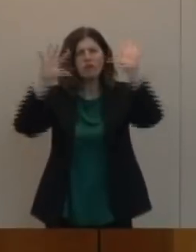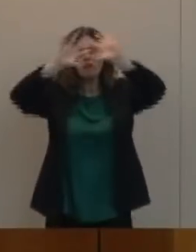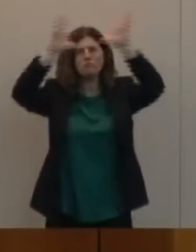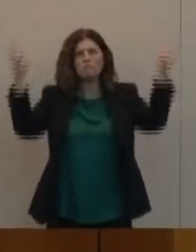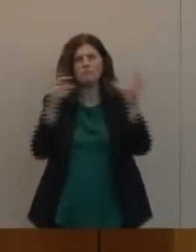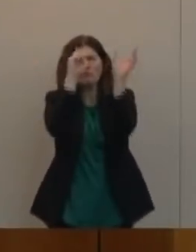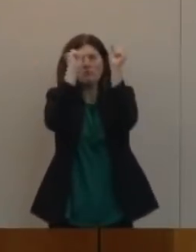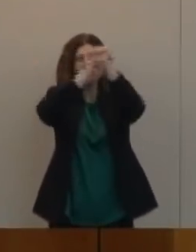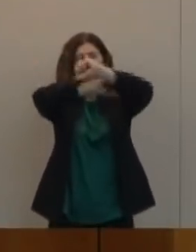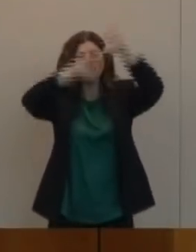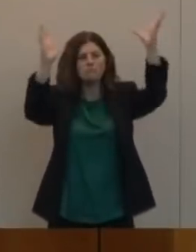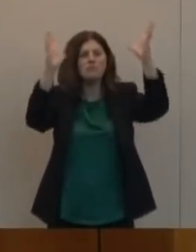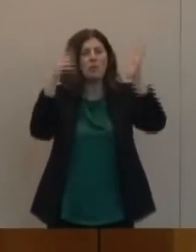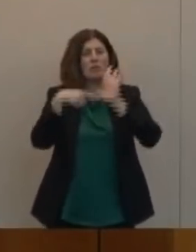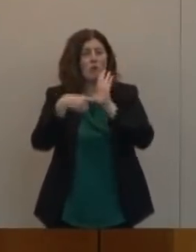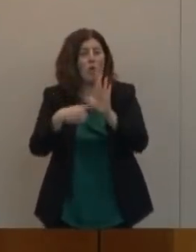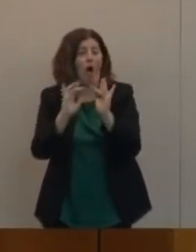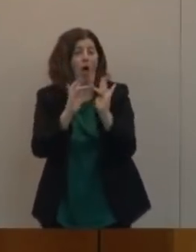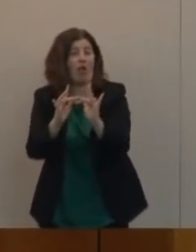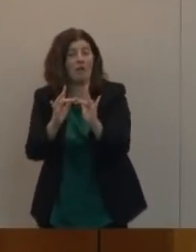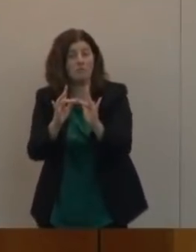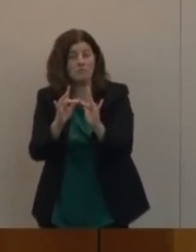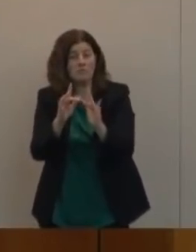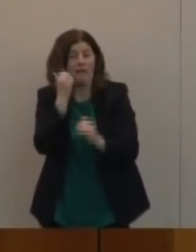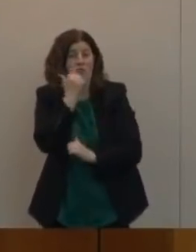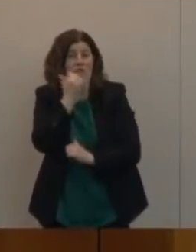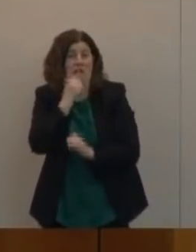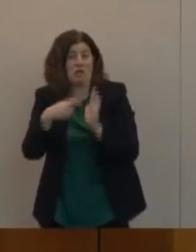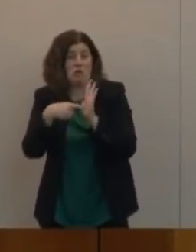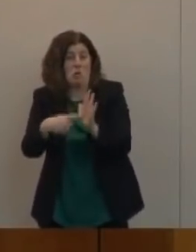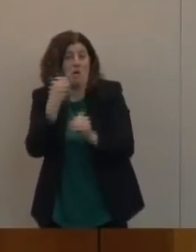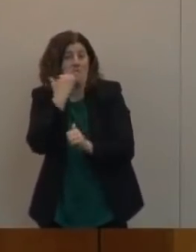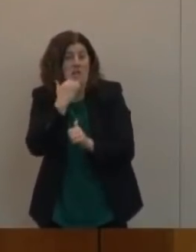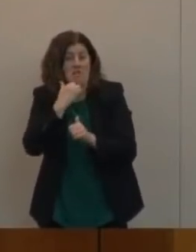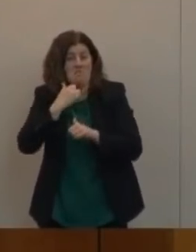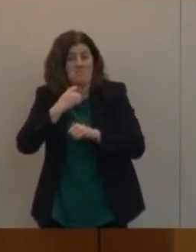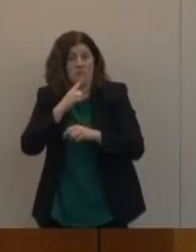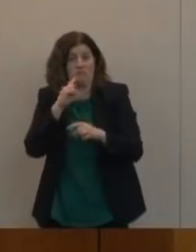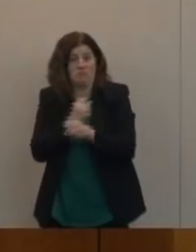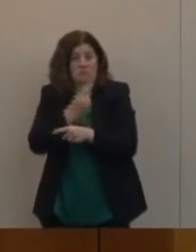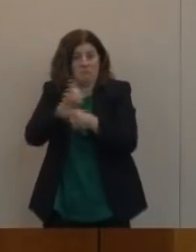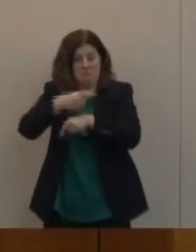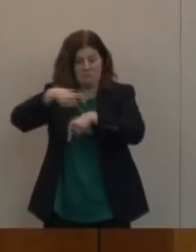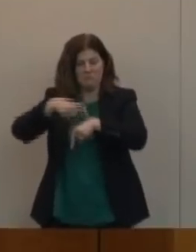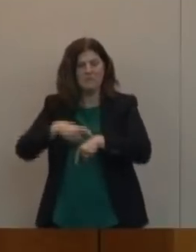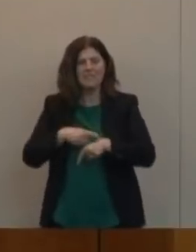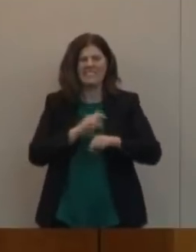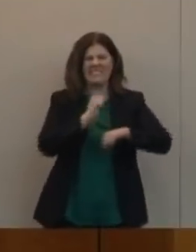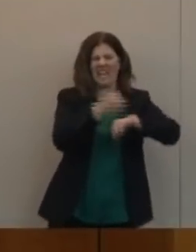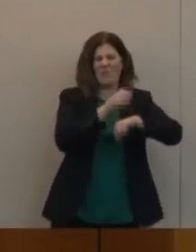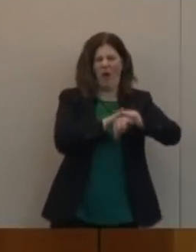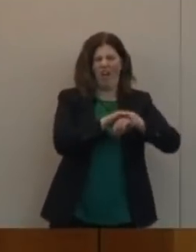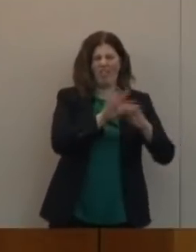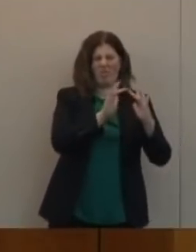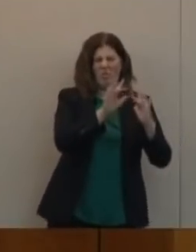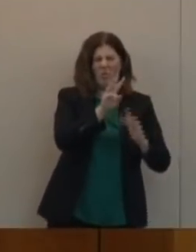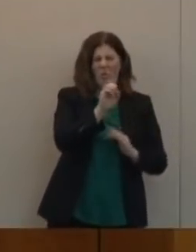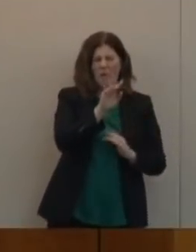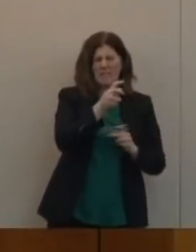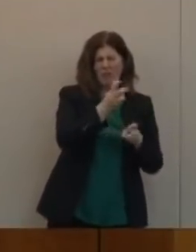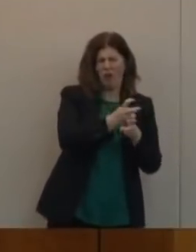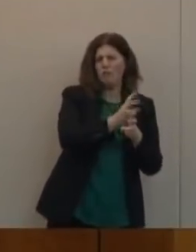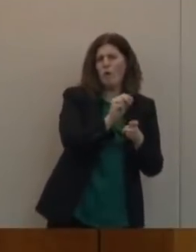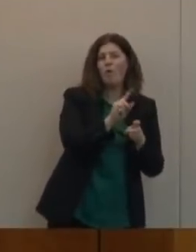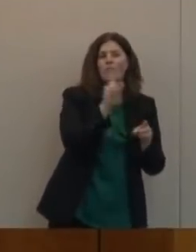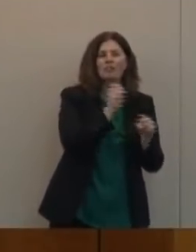see online in almost real time every day. Setting up the system on the web isn't the hard part, it's actually